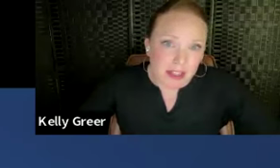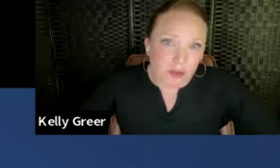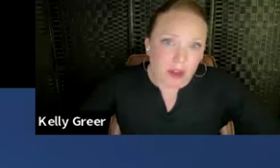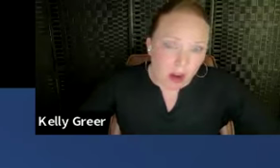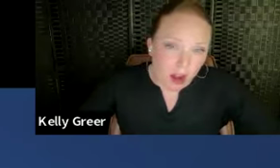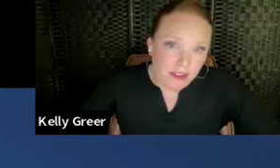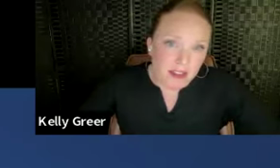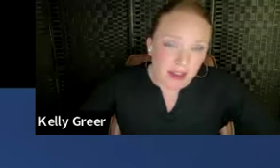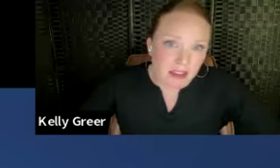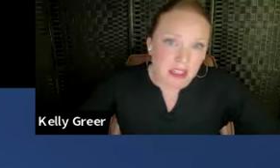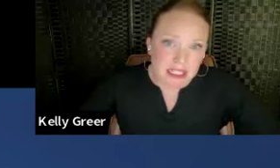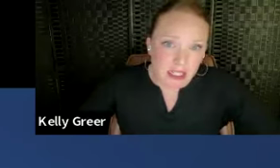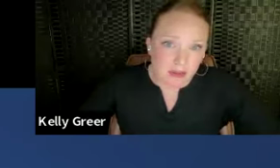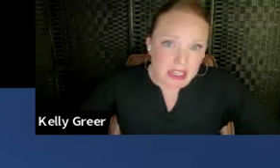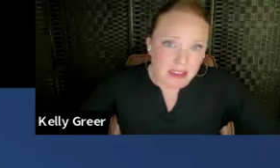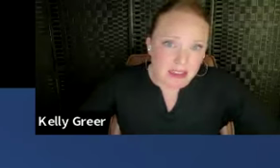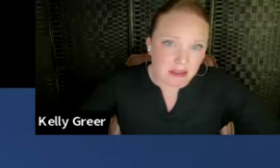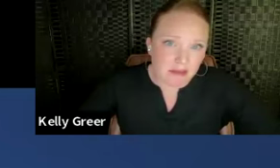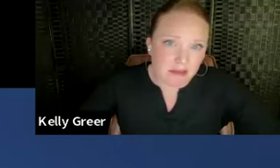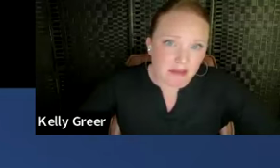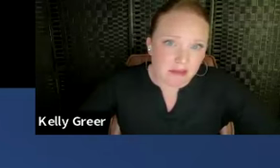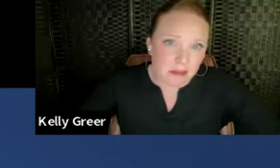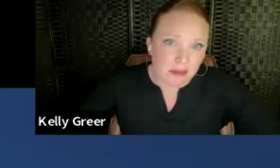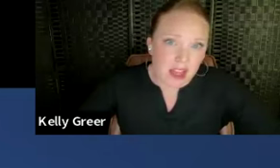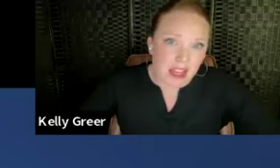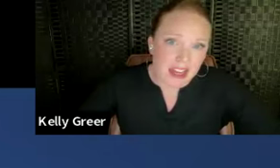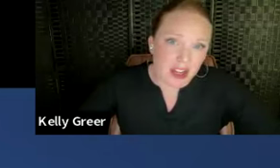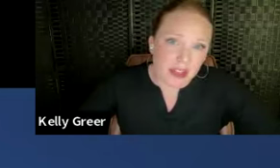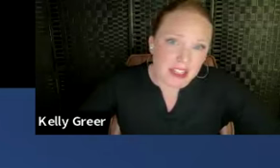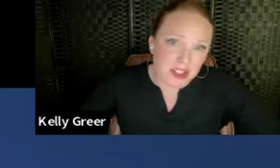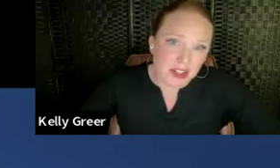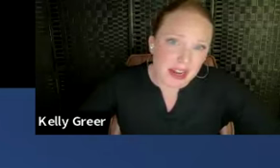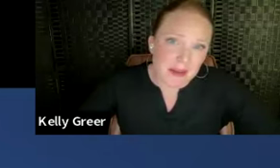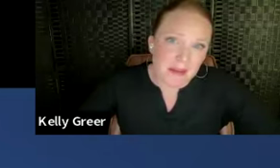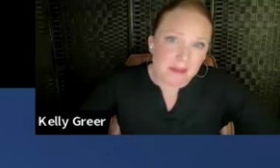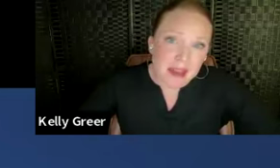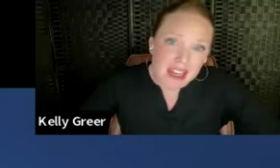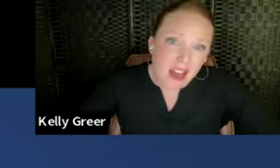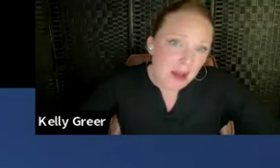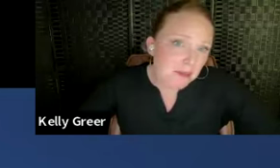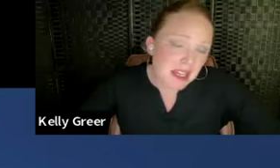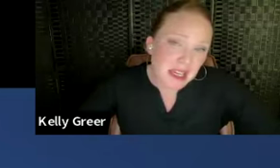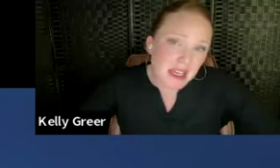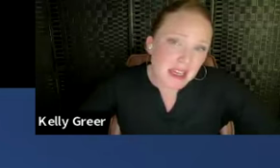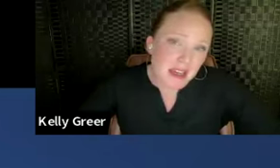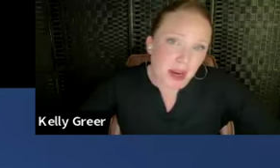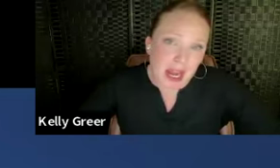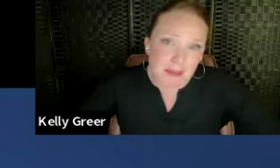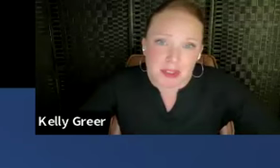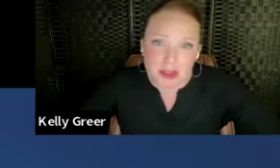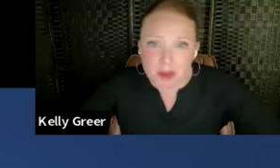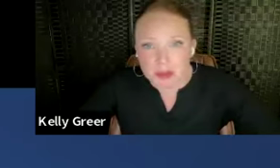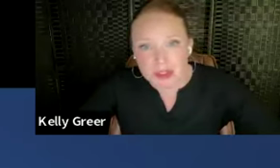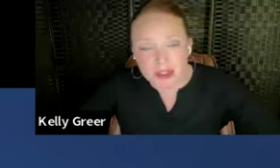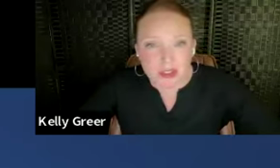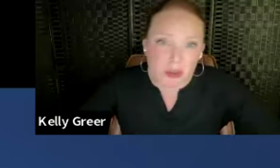updated information with our office events and activities. And I know that Instagram may not be